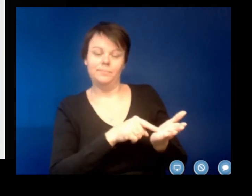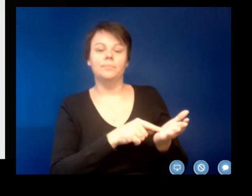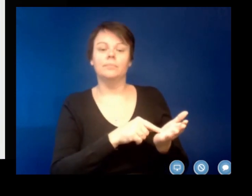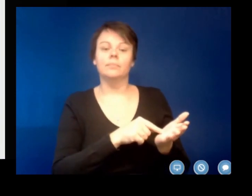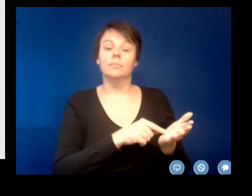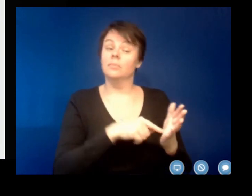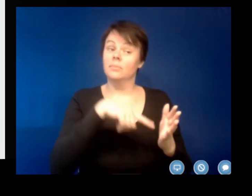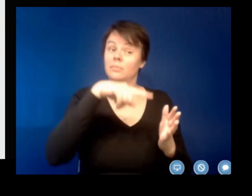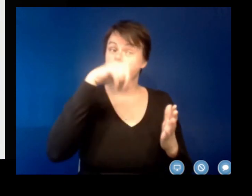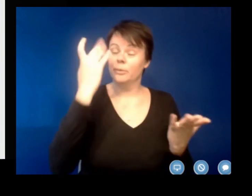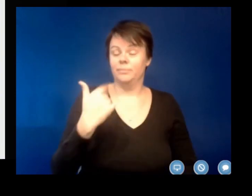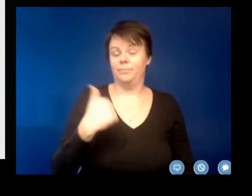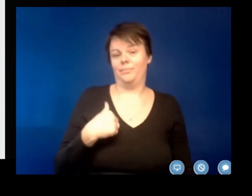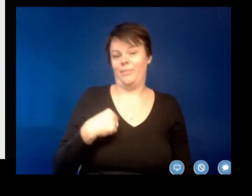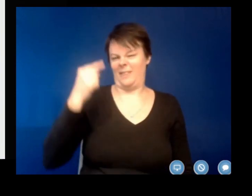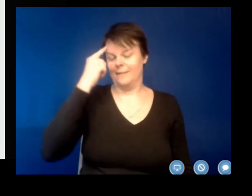to deepen this.